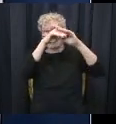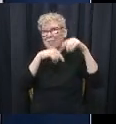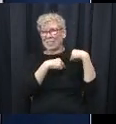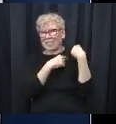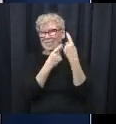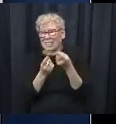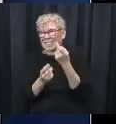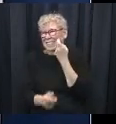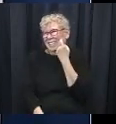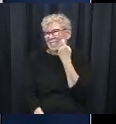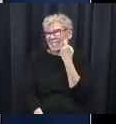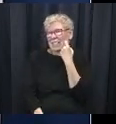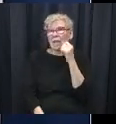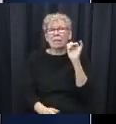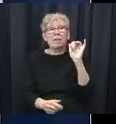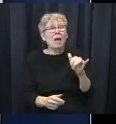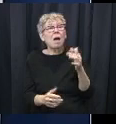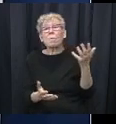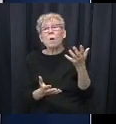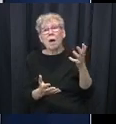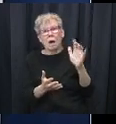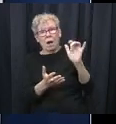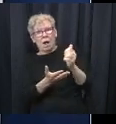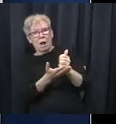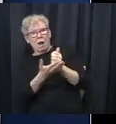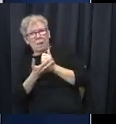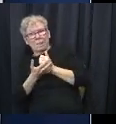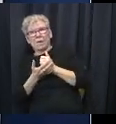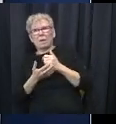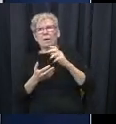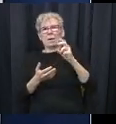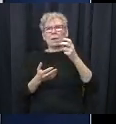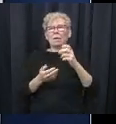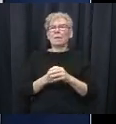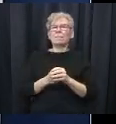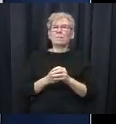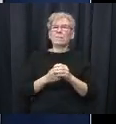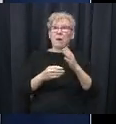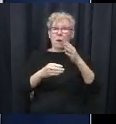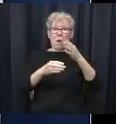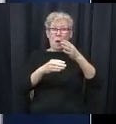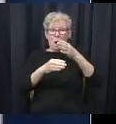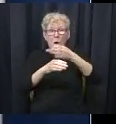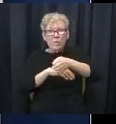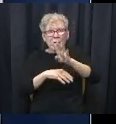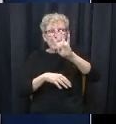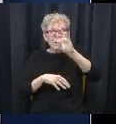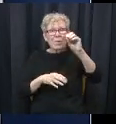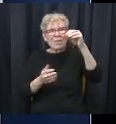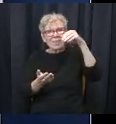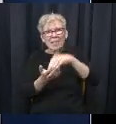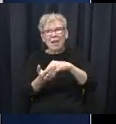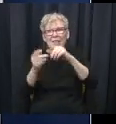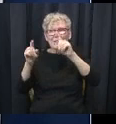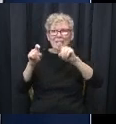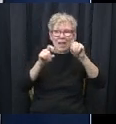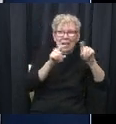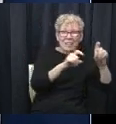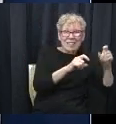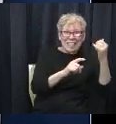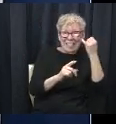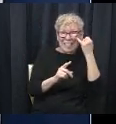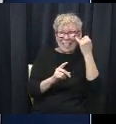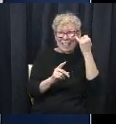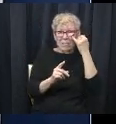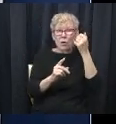that we're able to keep those numbers up. If you have any symptoms or think you might be exposed, testing couldn't be easier. Pretty quick and